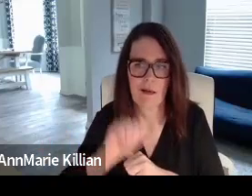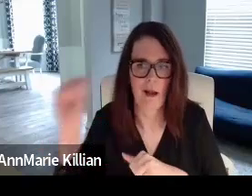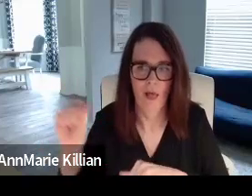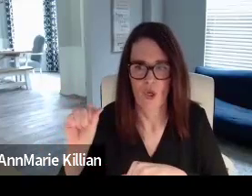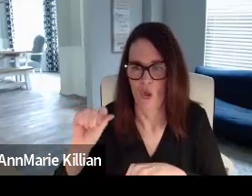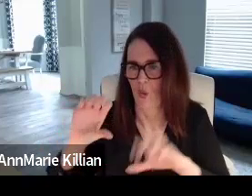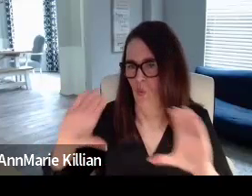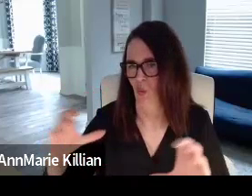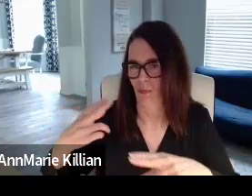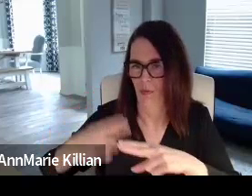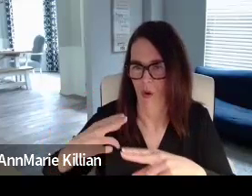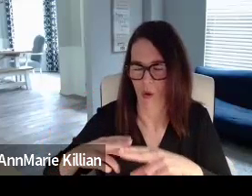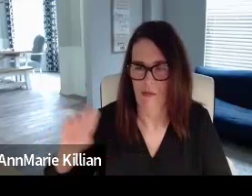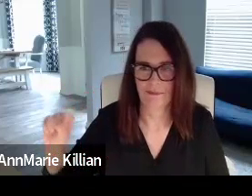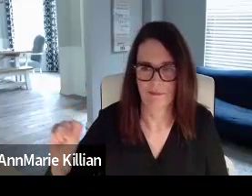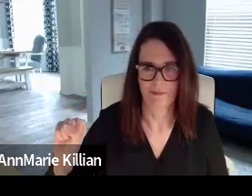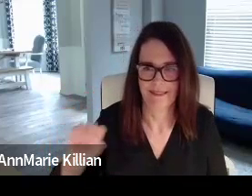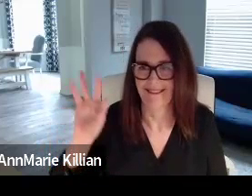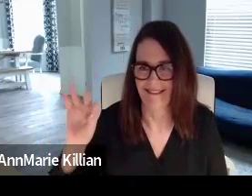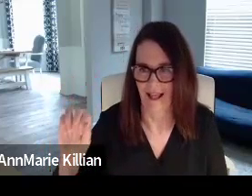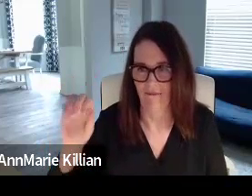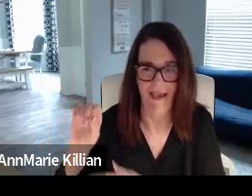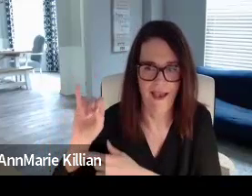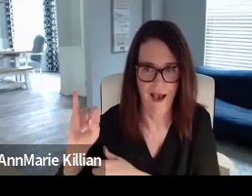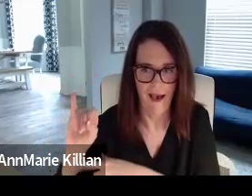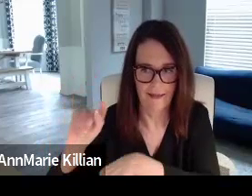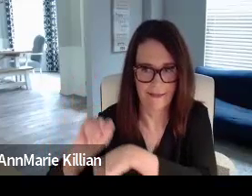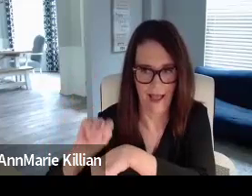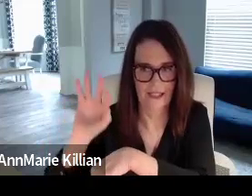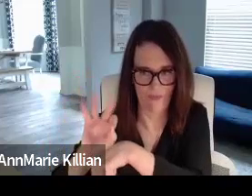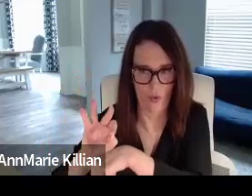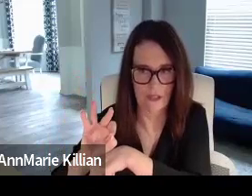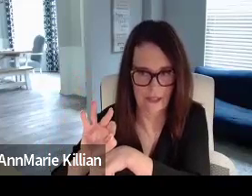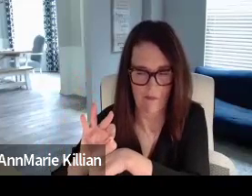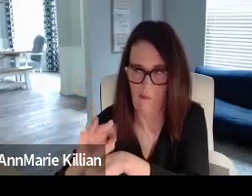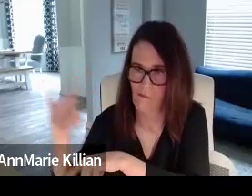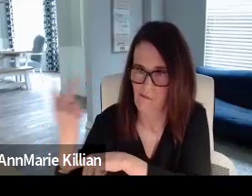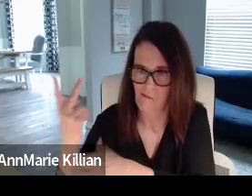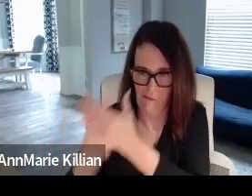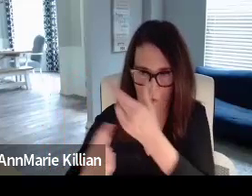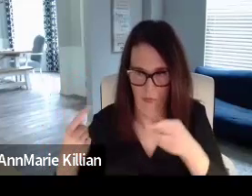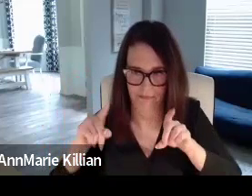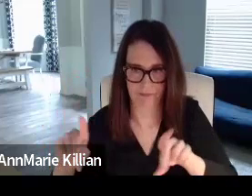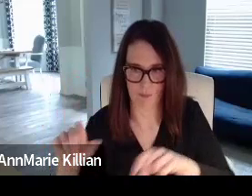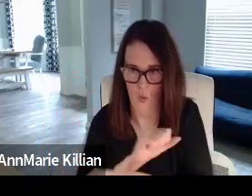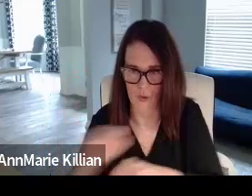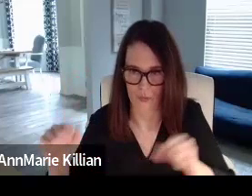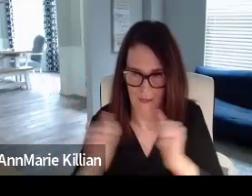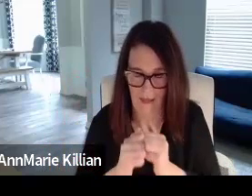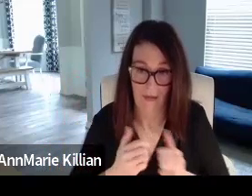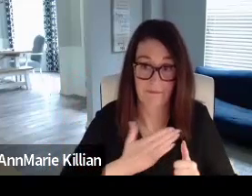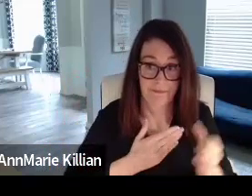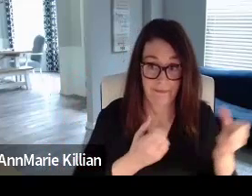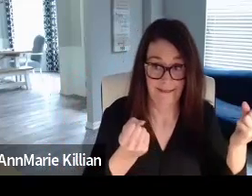As we act as counterparts to the Interpreting It's Safe AI Task Force,